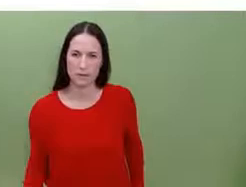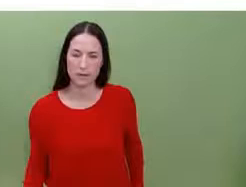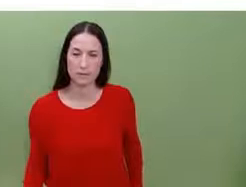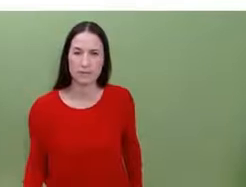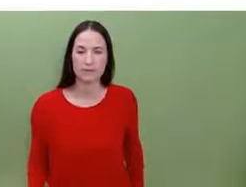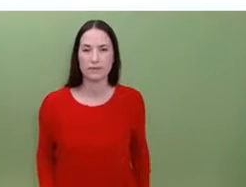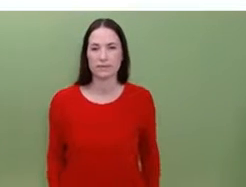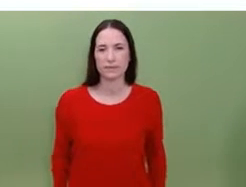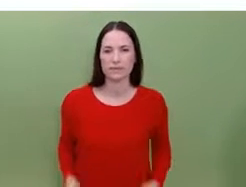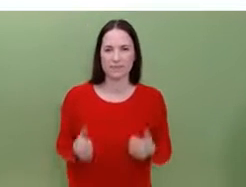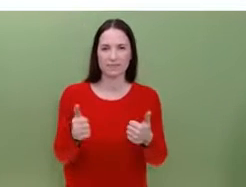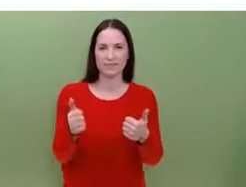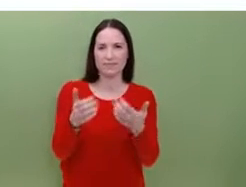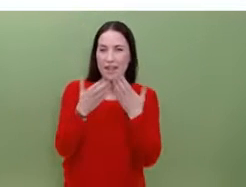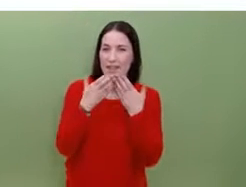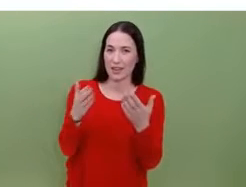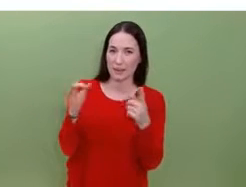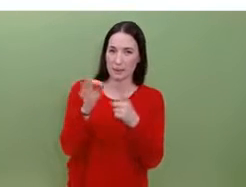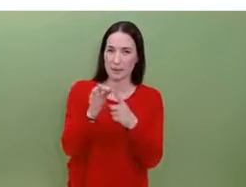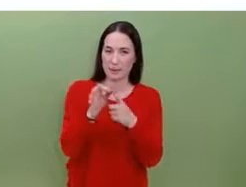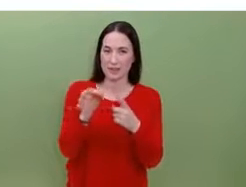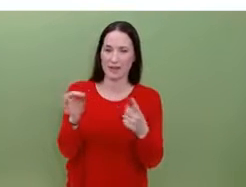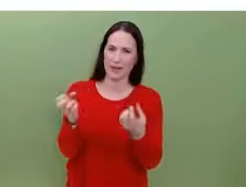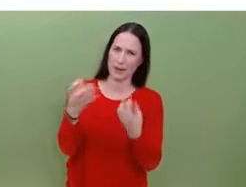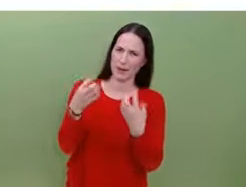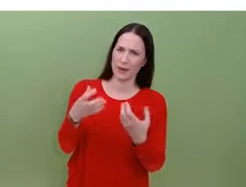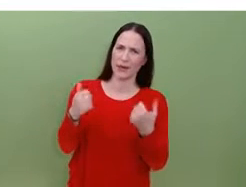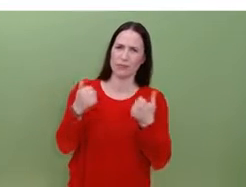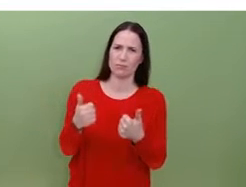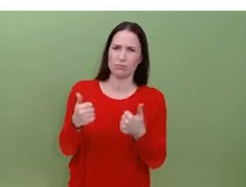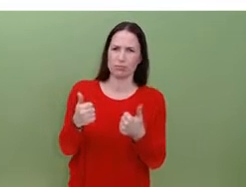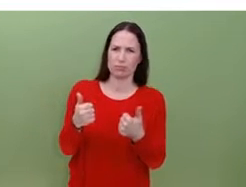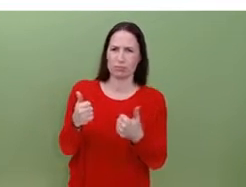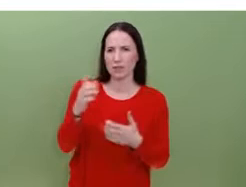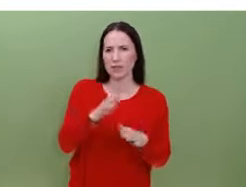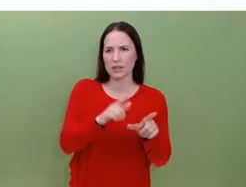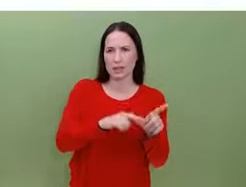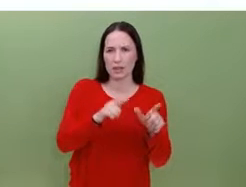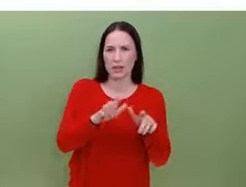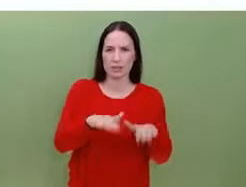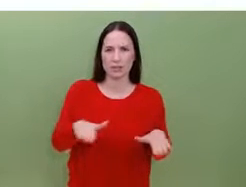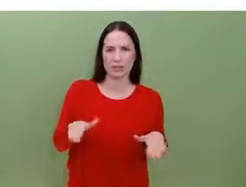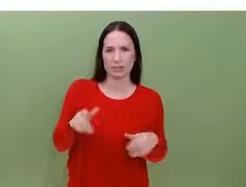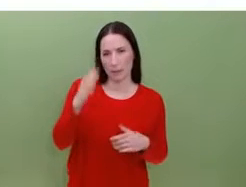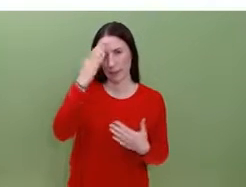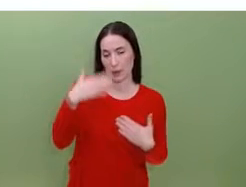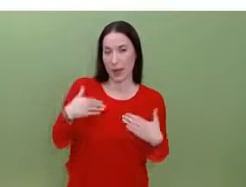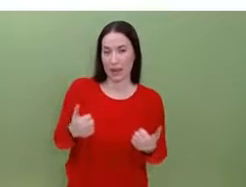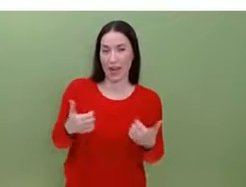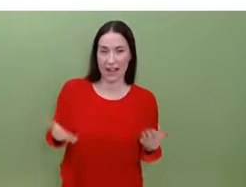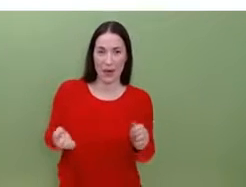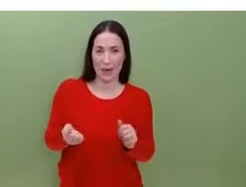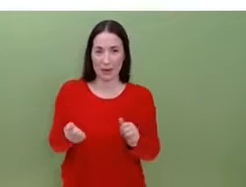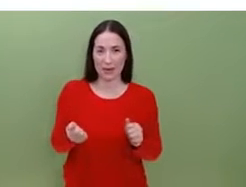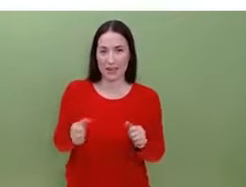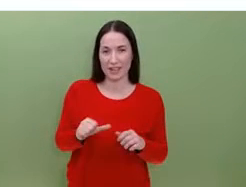children and young people's mental health. So that allows us to move quite smoothly, I think, over to the next presentations, and we'll